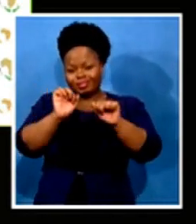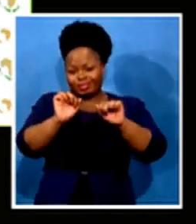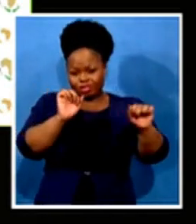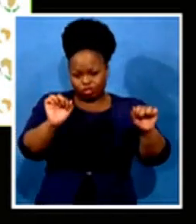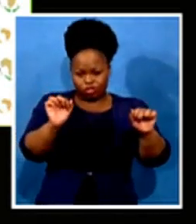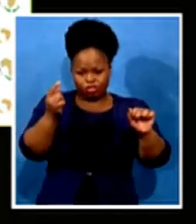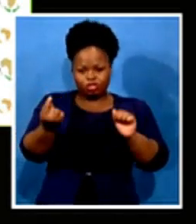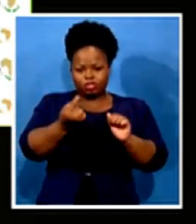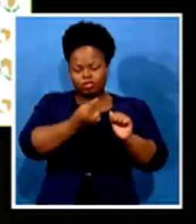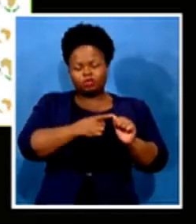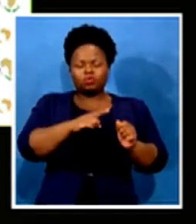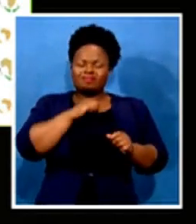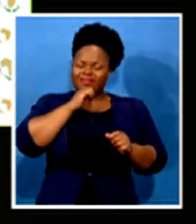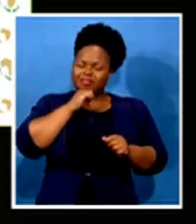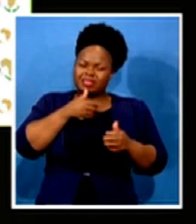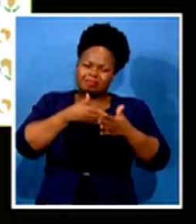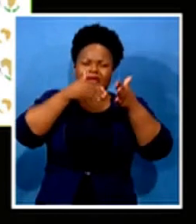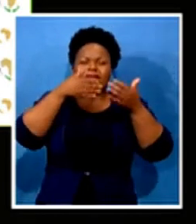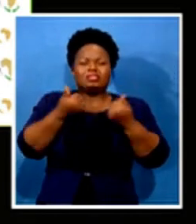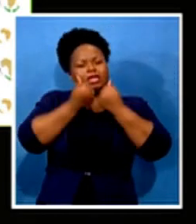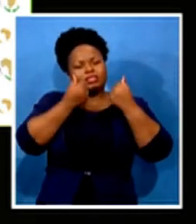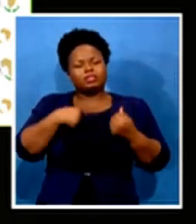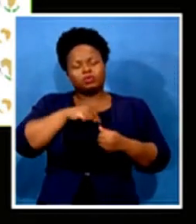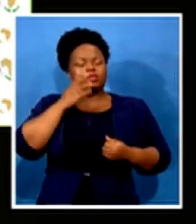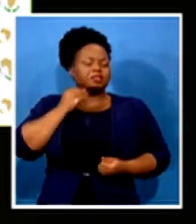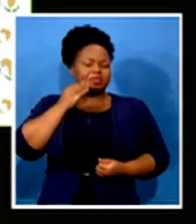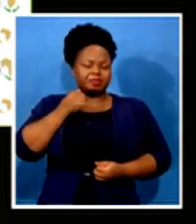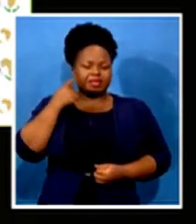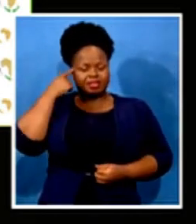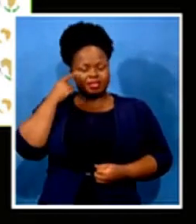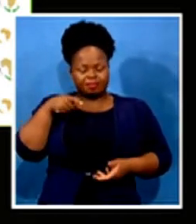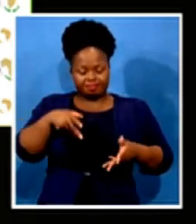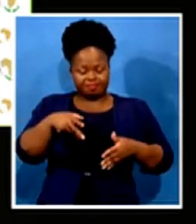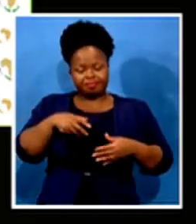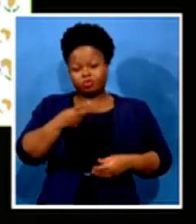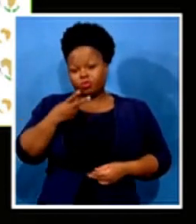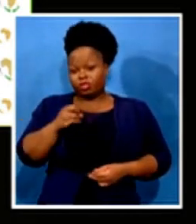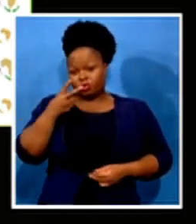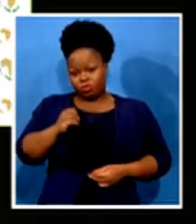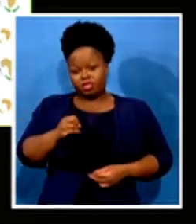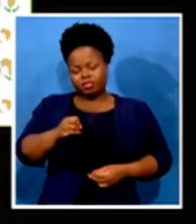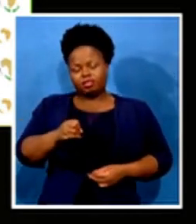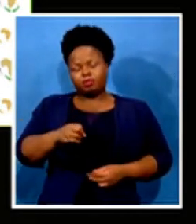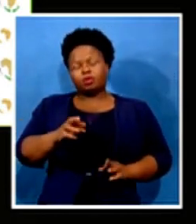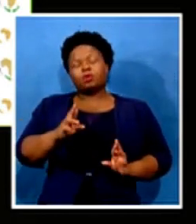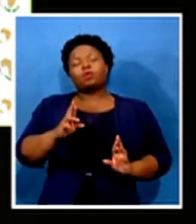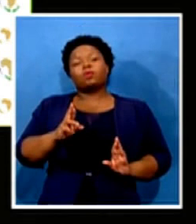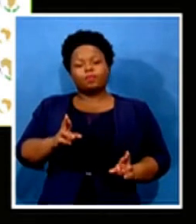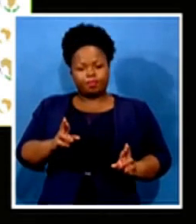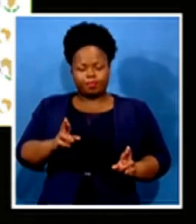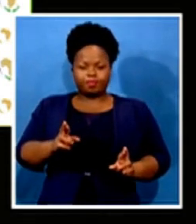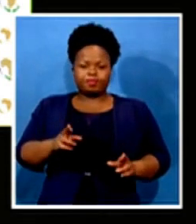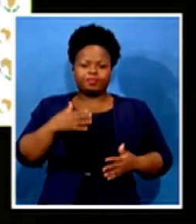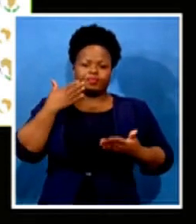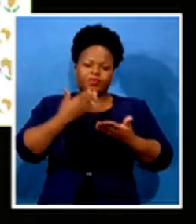very striking in 2020, and we hope that we can build a new pandemic governance order